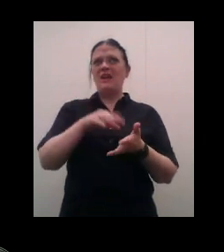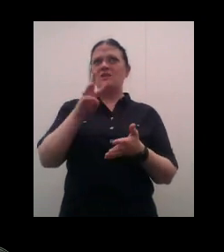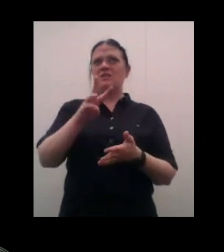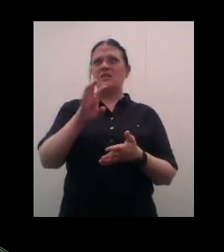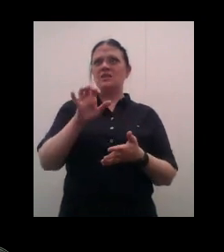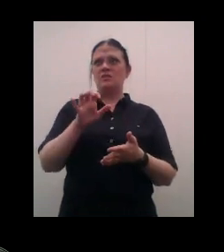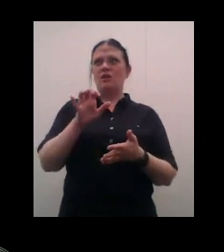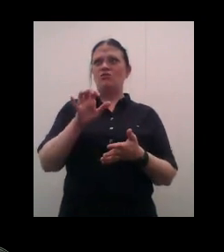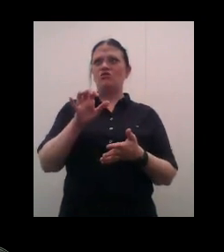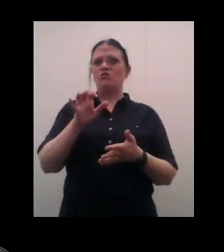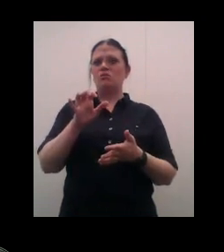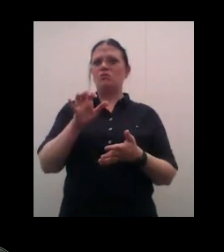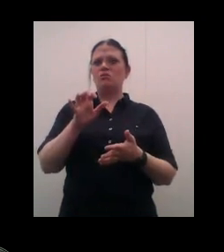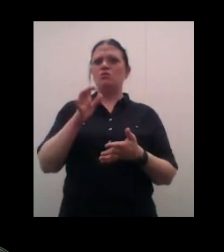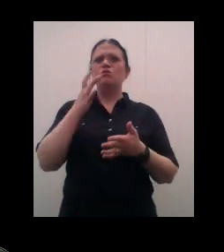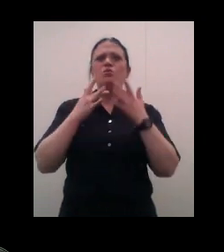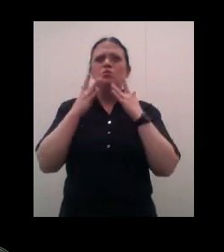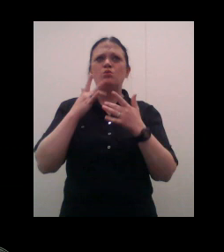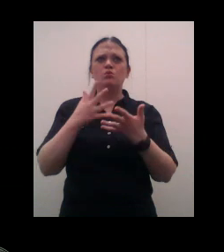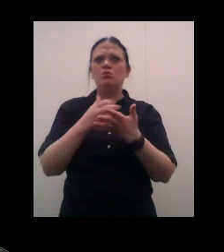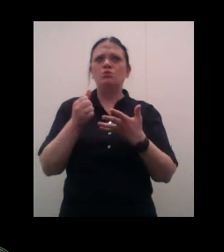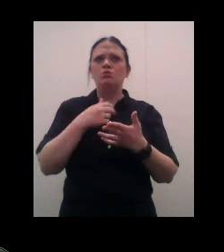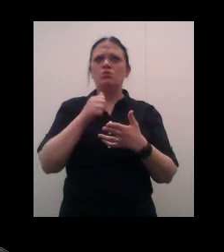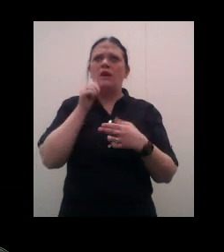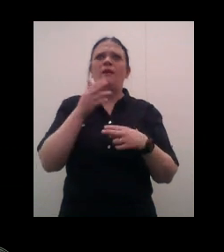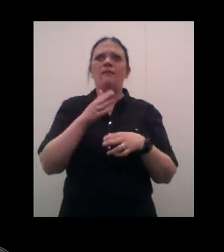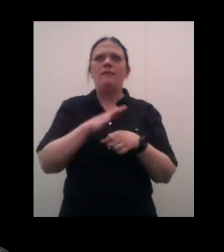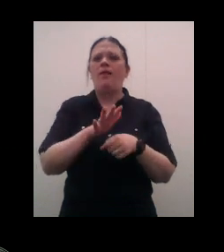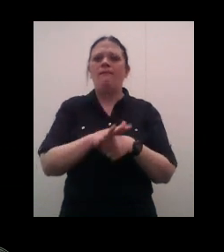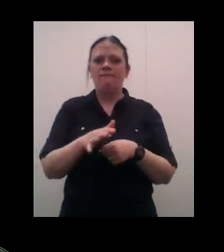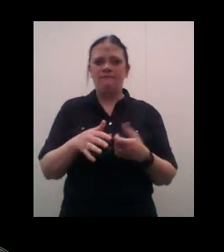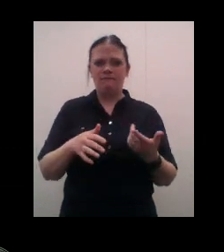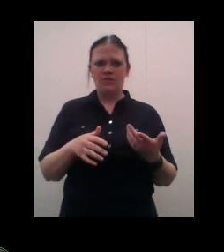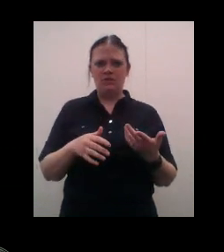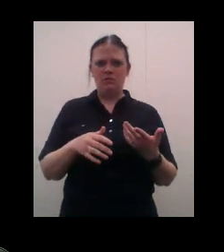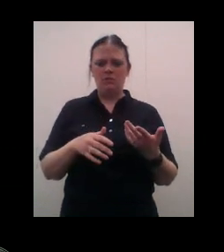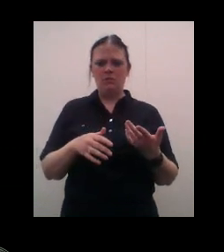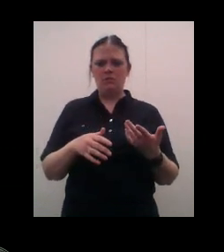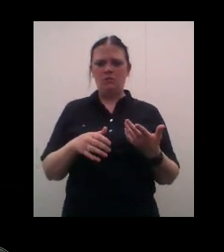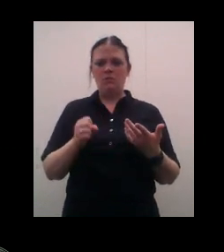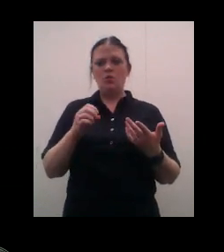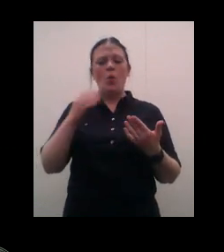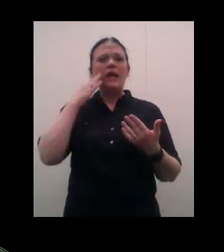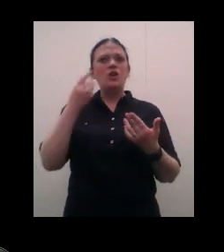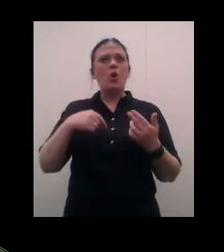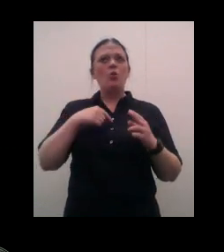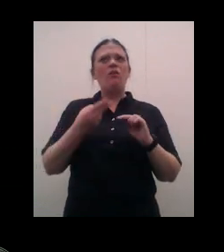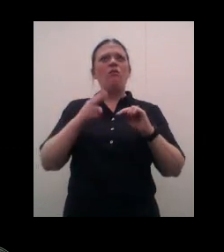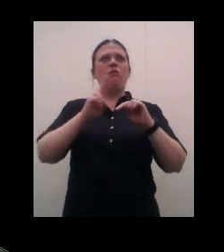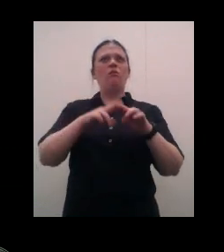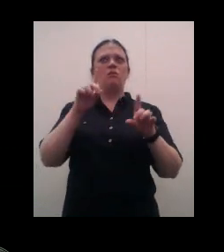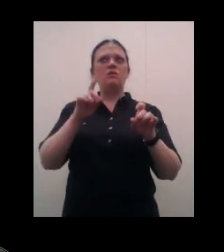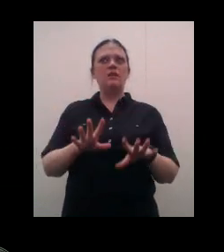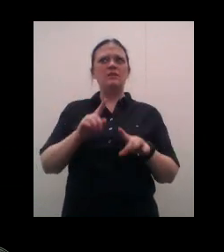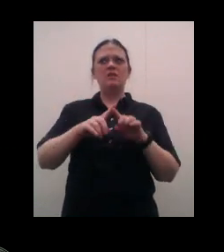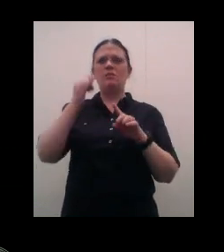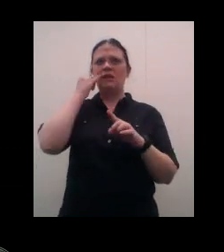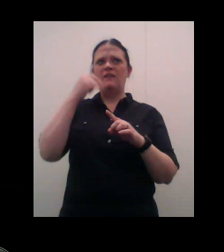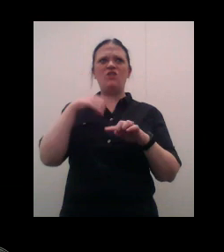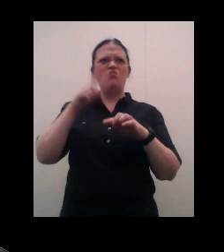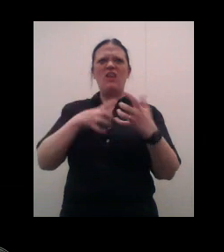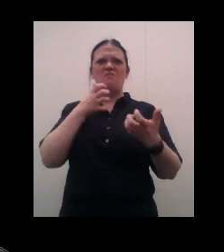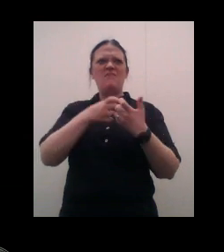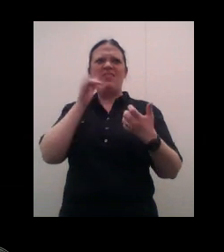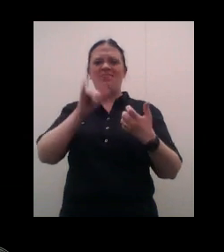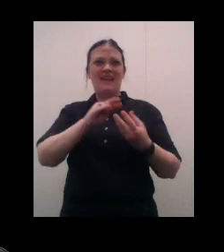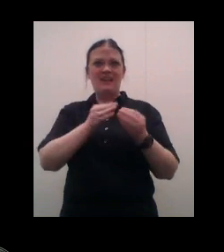3,600 short. I know we're ramping up testing, but my question is, if you can't meet that marker, would